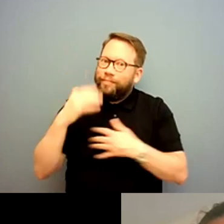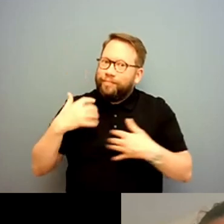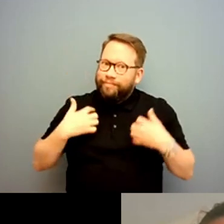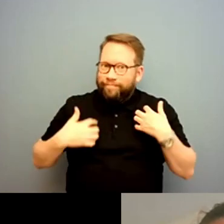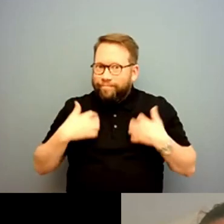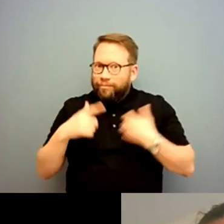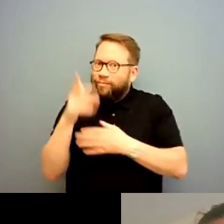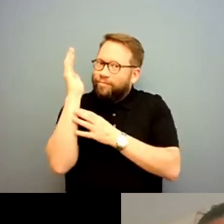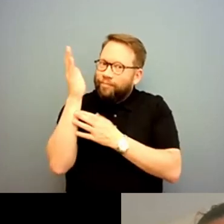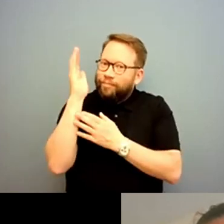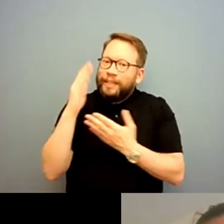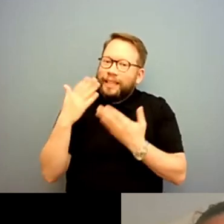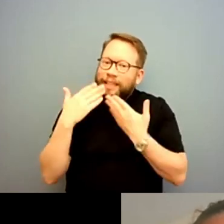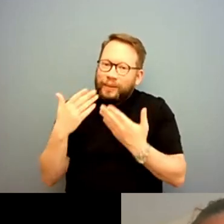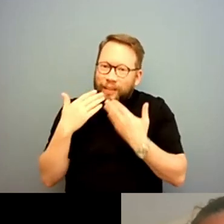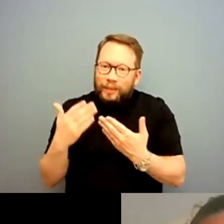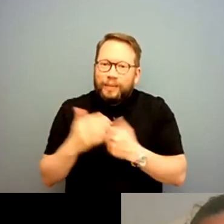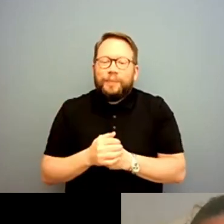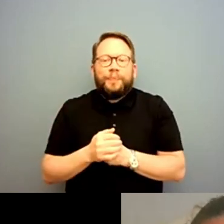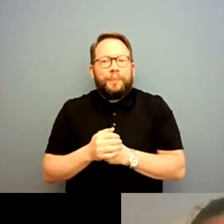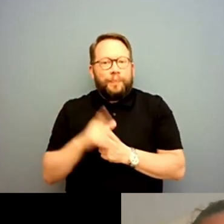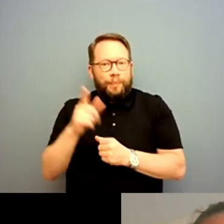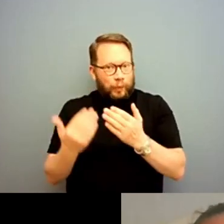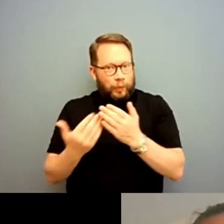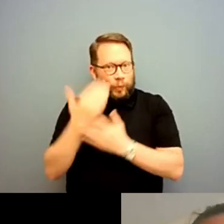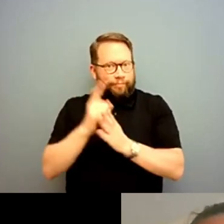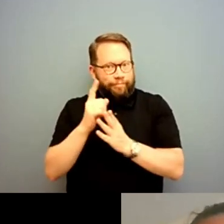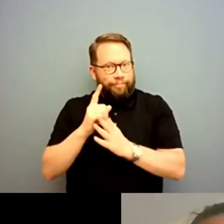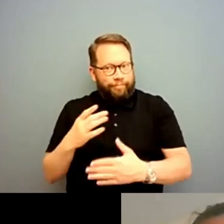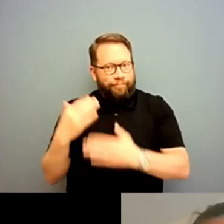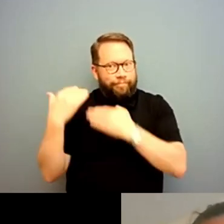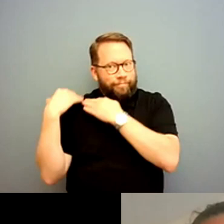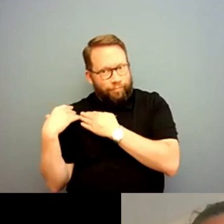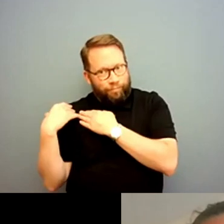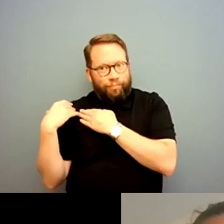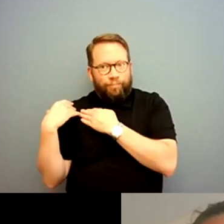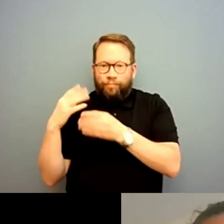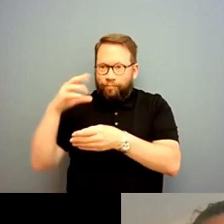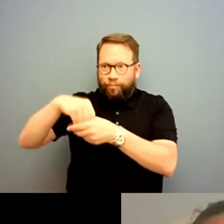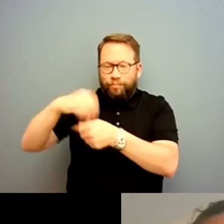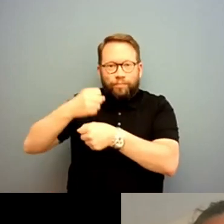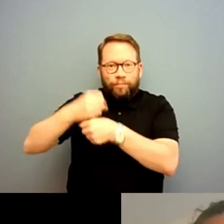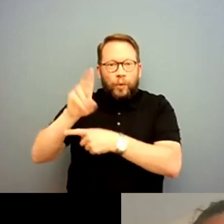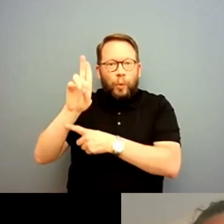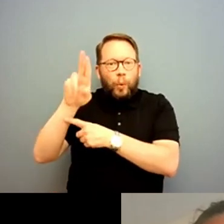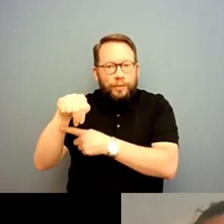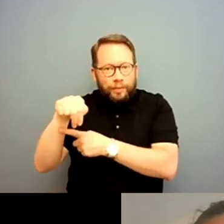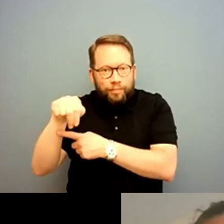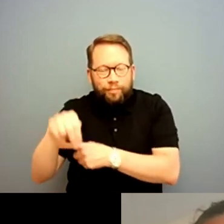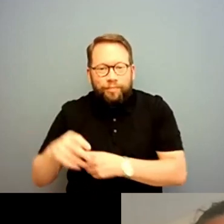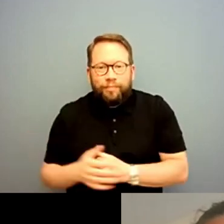role, perhaps the most important one in the system, if you ask several of